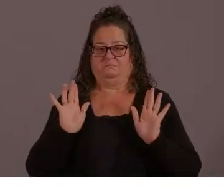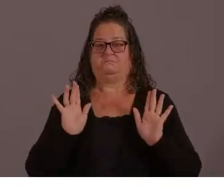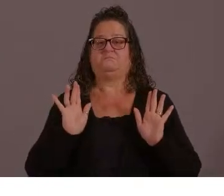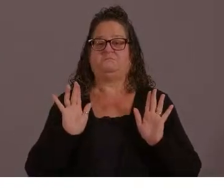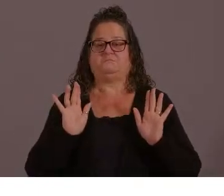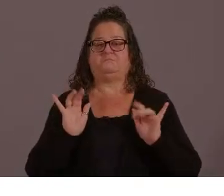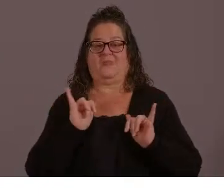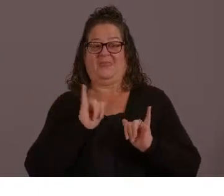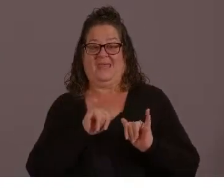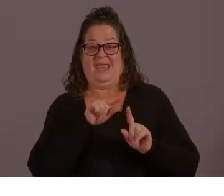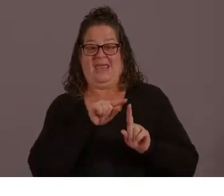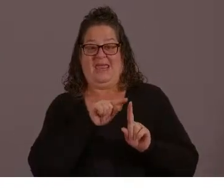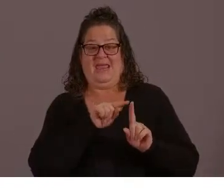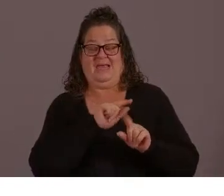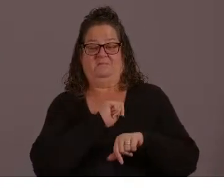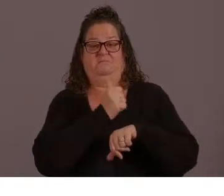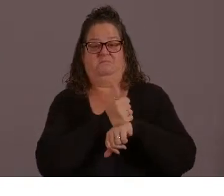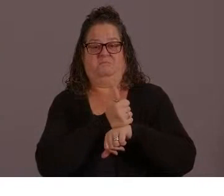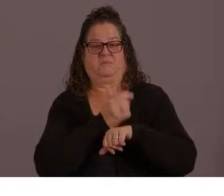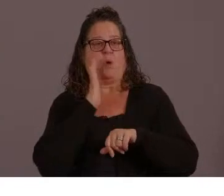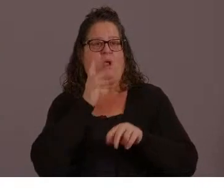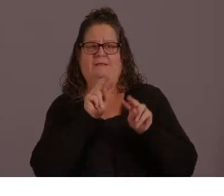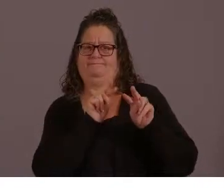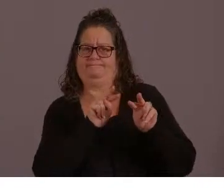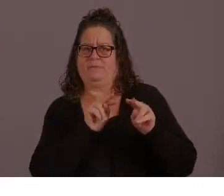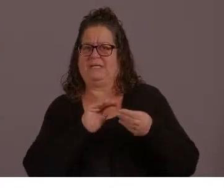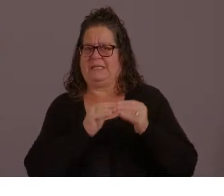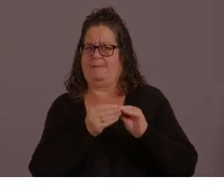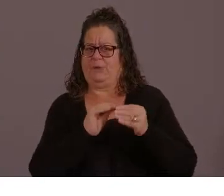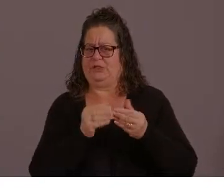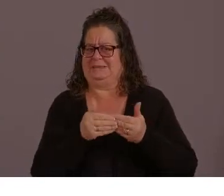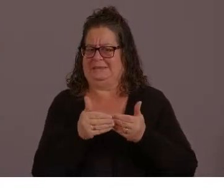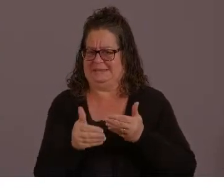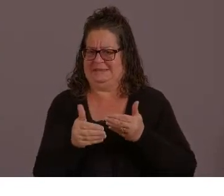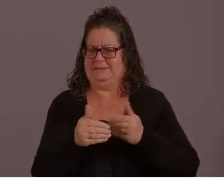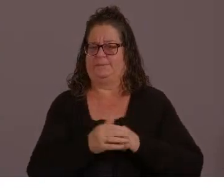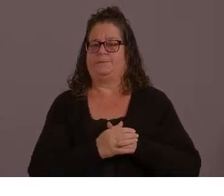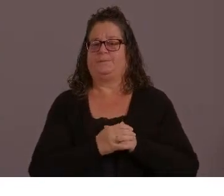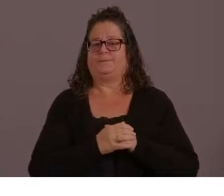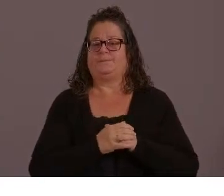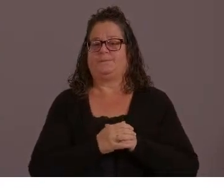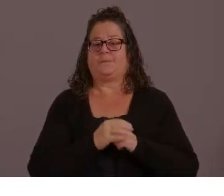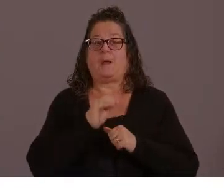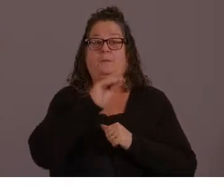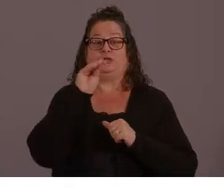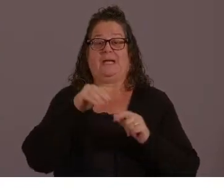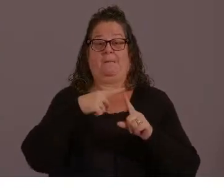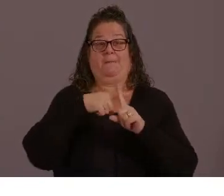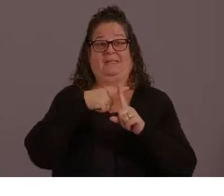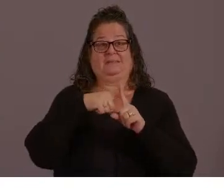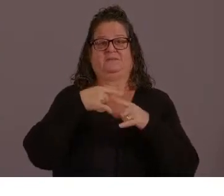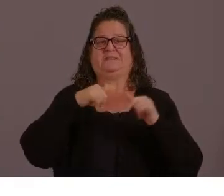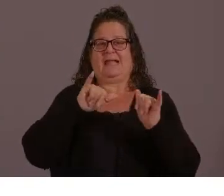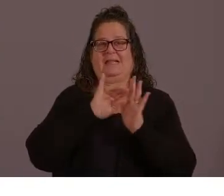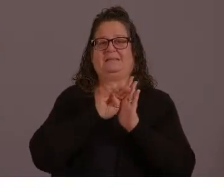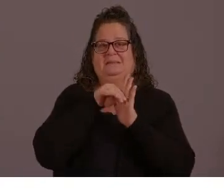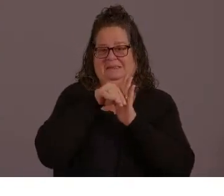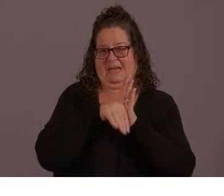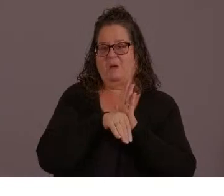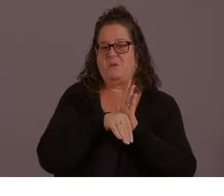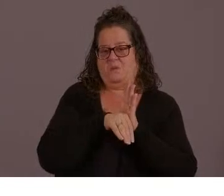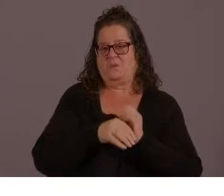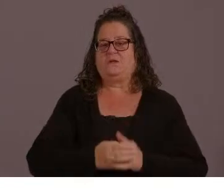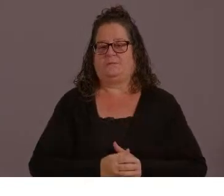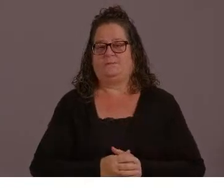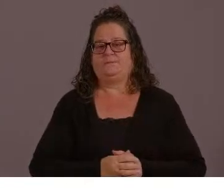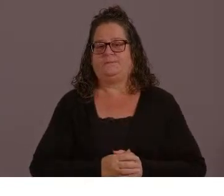The same with our percent positivity. You can see that our percent positivity continues to trend down. This is a little bit different than